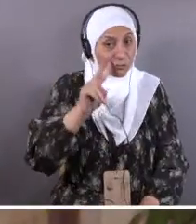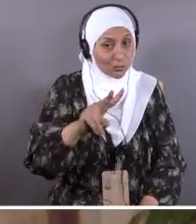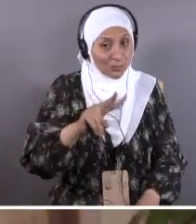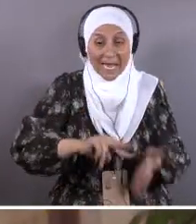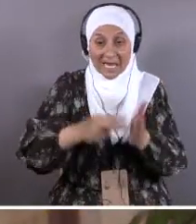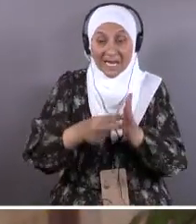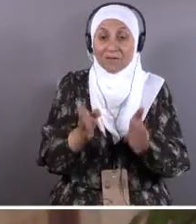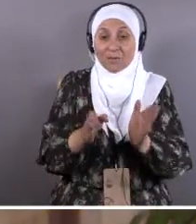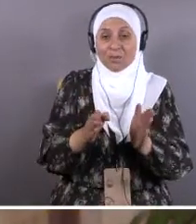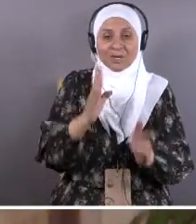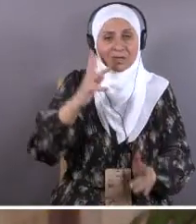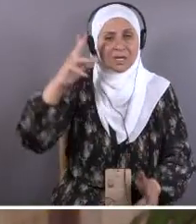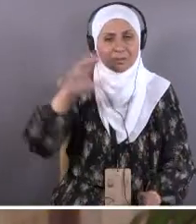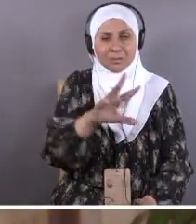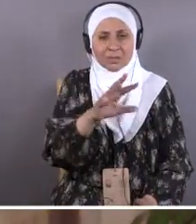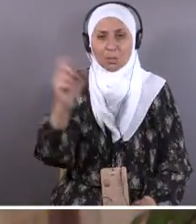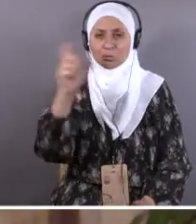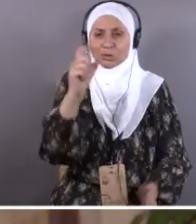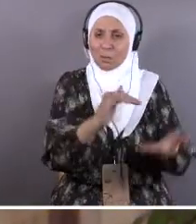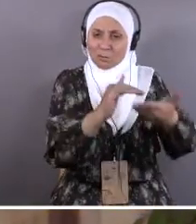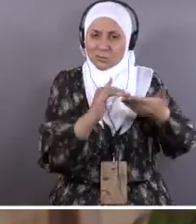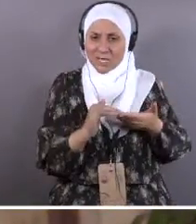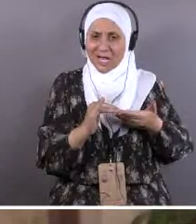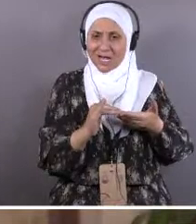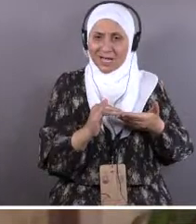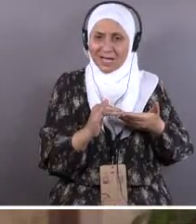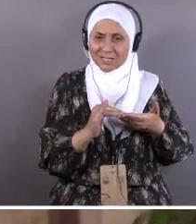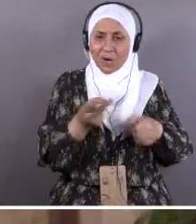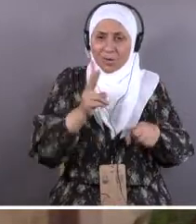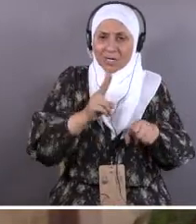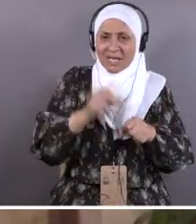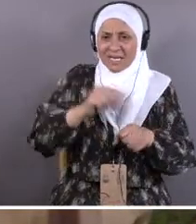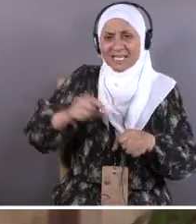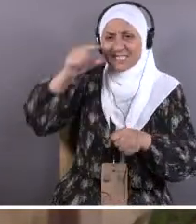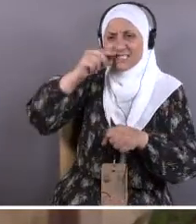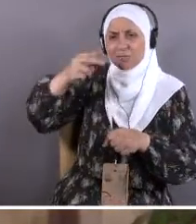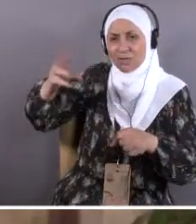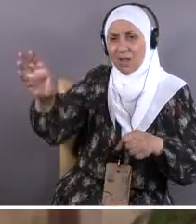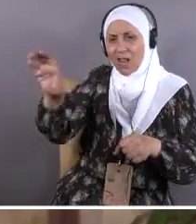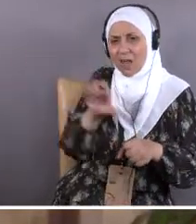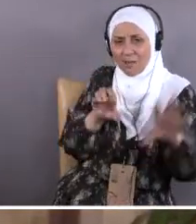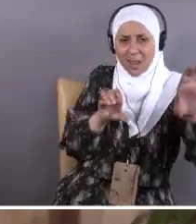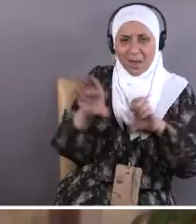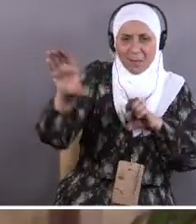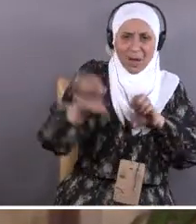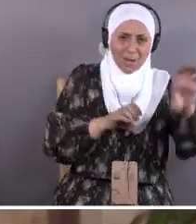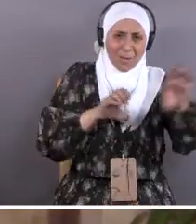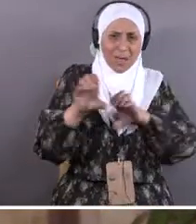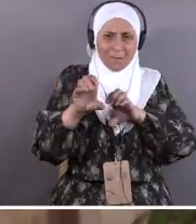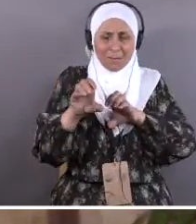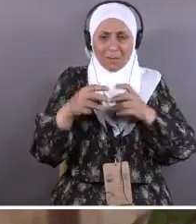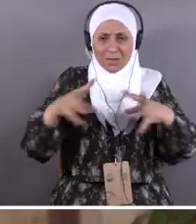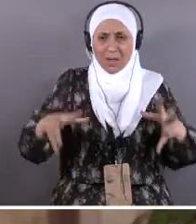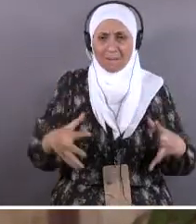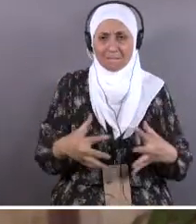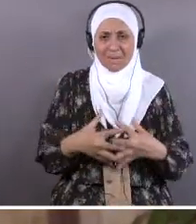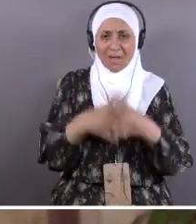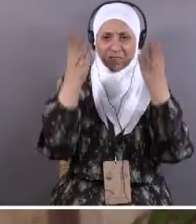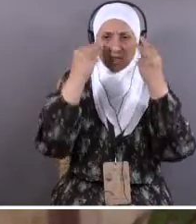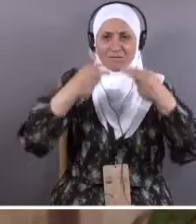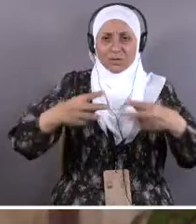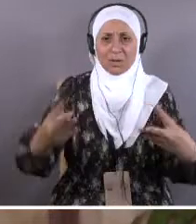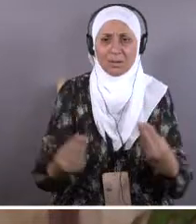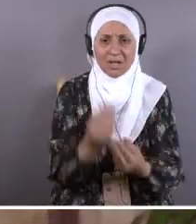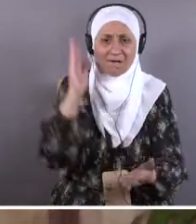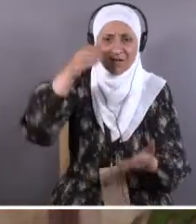inspiration from Islam and different faiths and historic cultural practices to promote more sustainable lifestyles